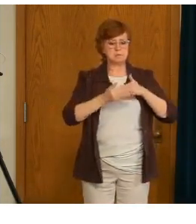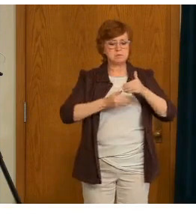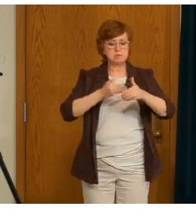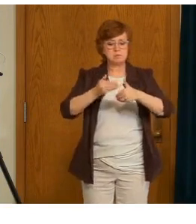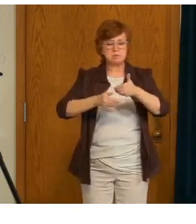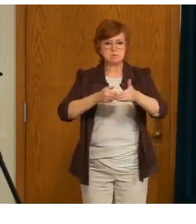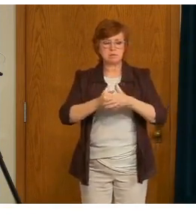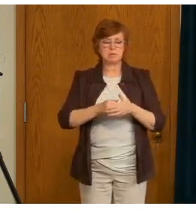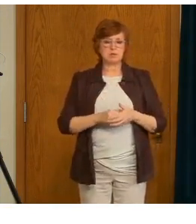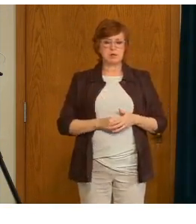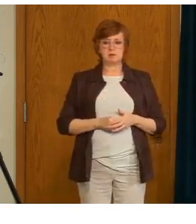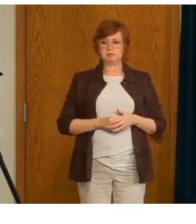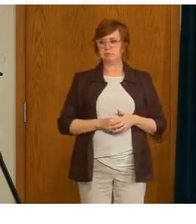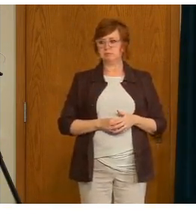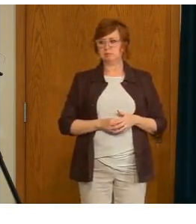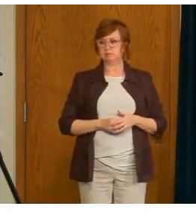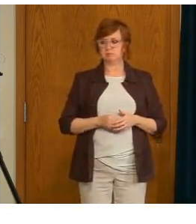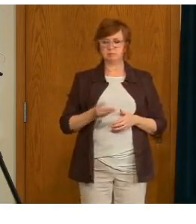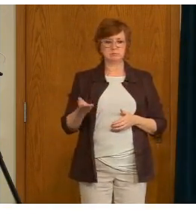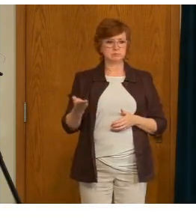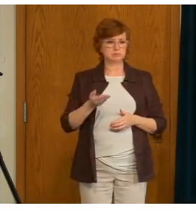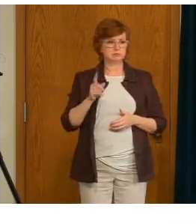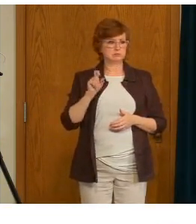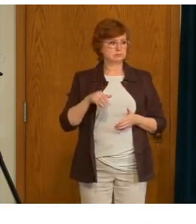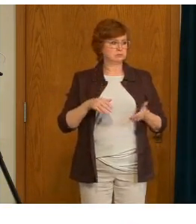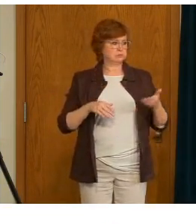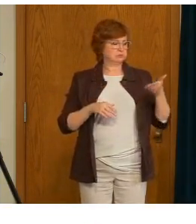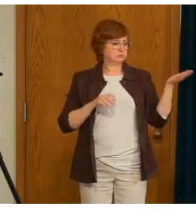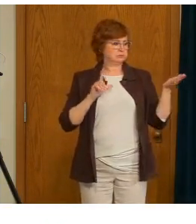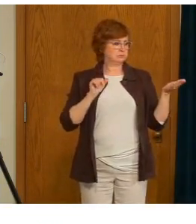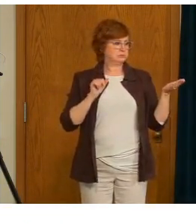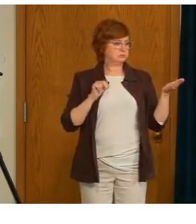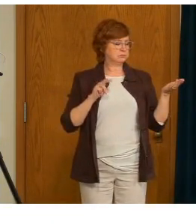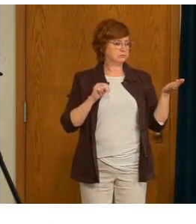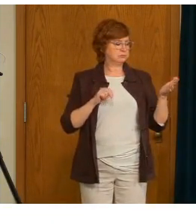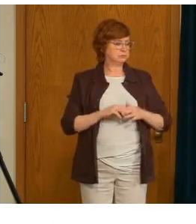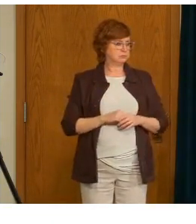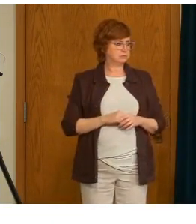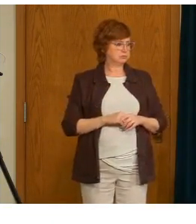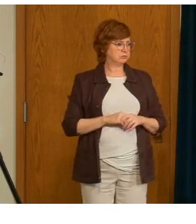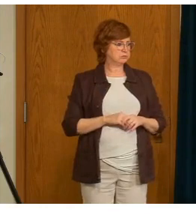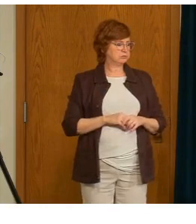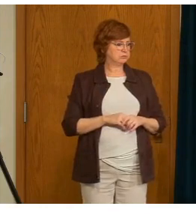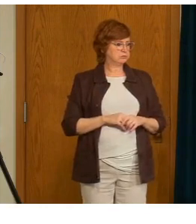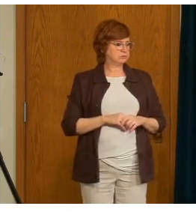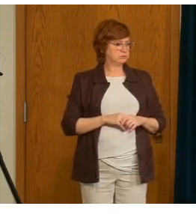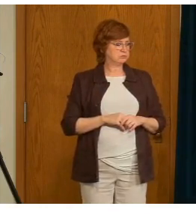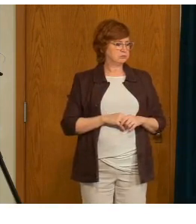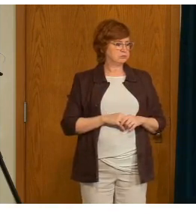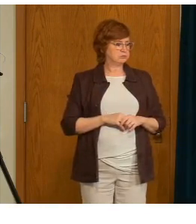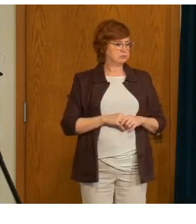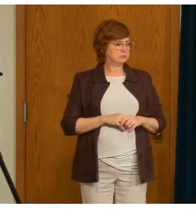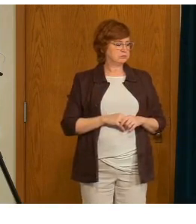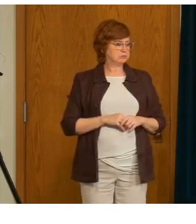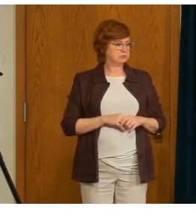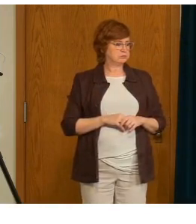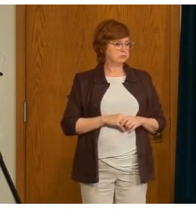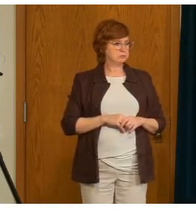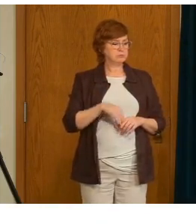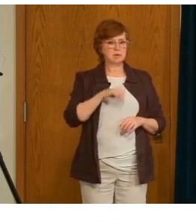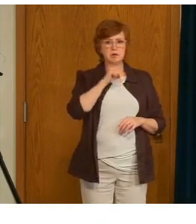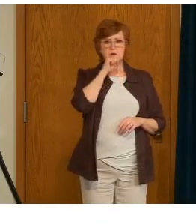roadmap to reopening. Thank you. We'll come back to the room for a couple more questions. Lynn? So with